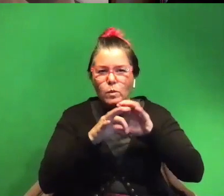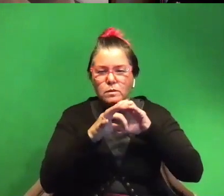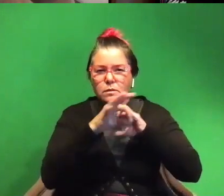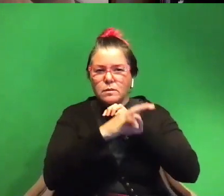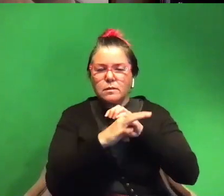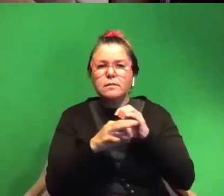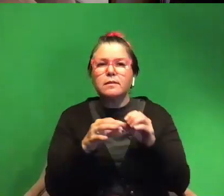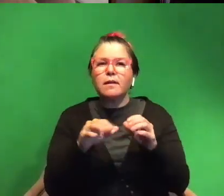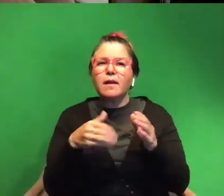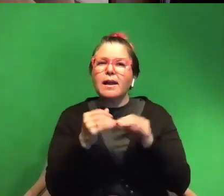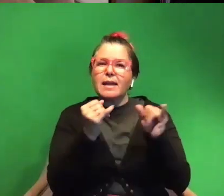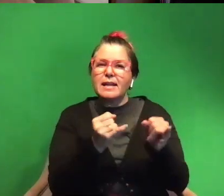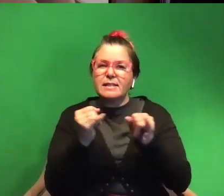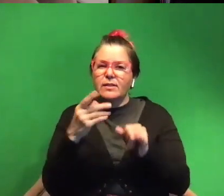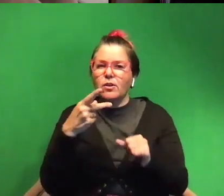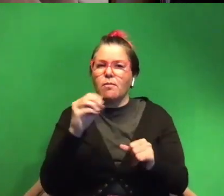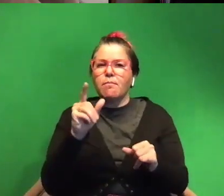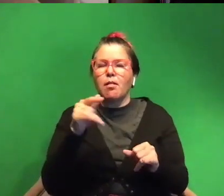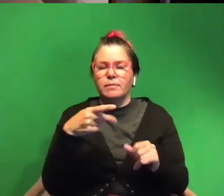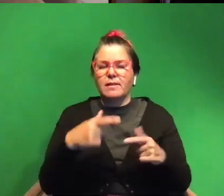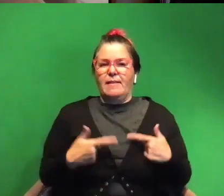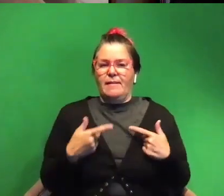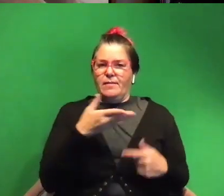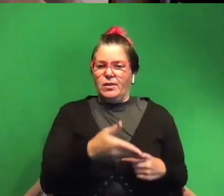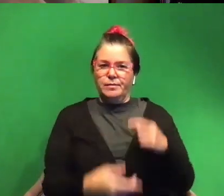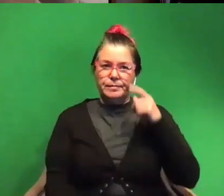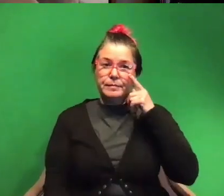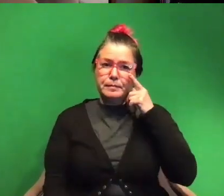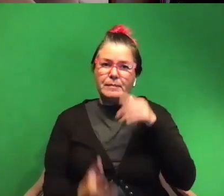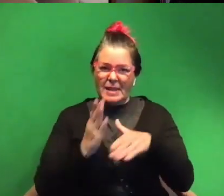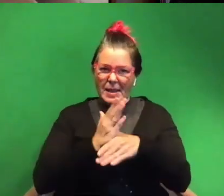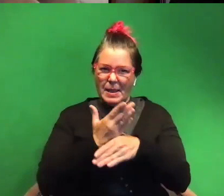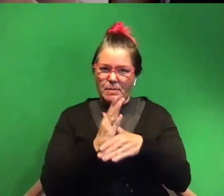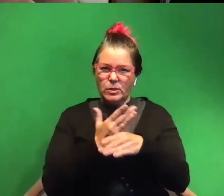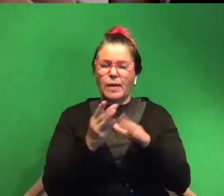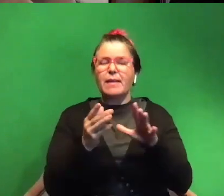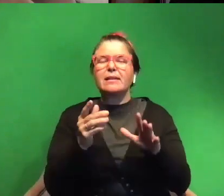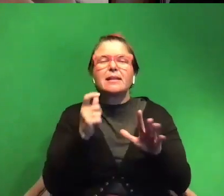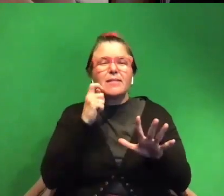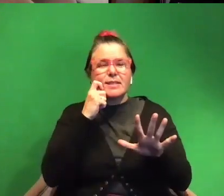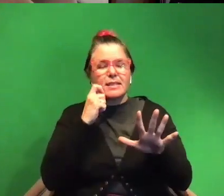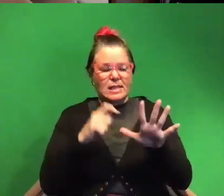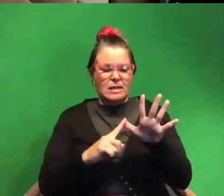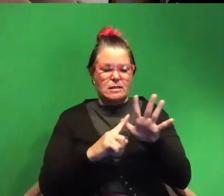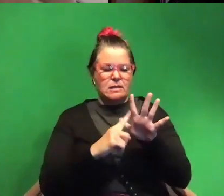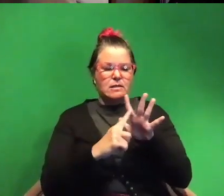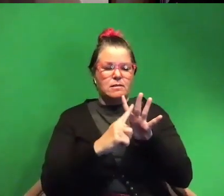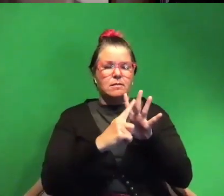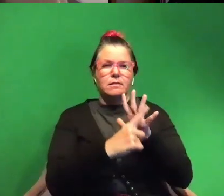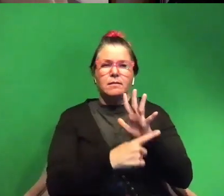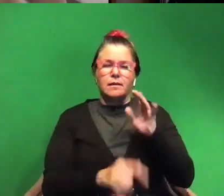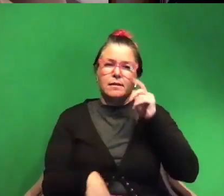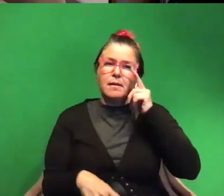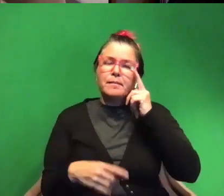where all those individual polyps will live. And then this area in between them is where that connective tissue will be. So they have this